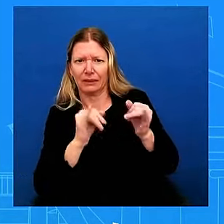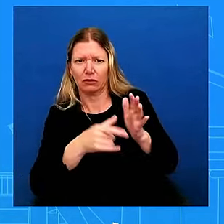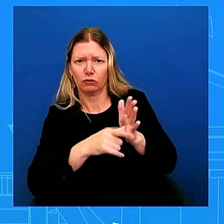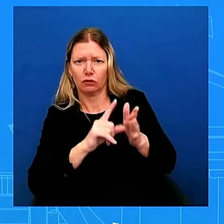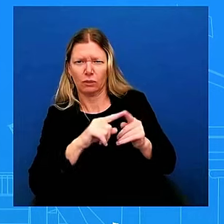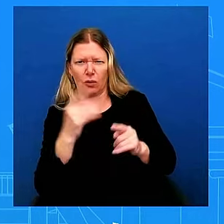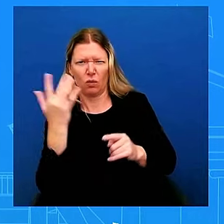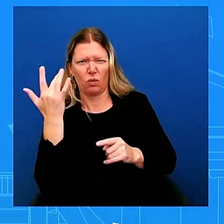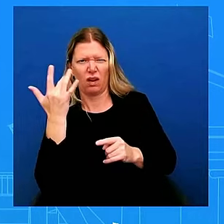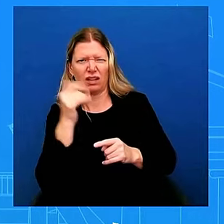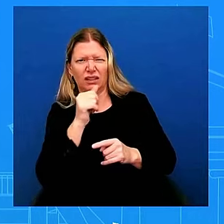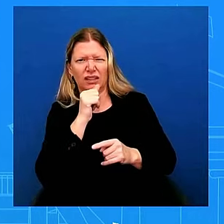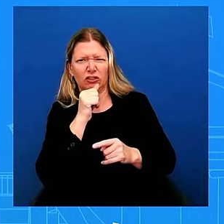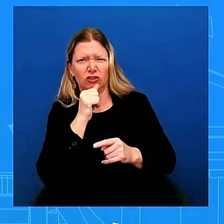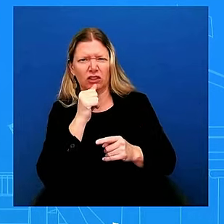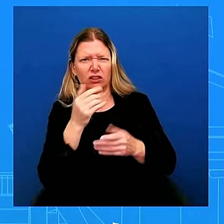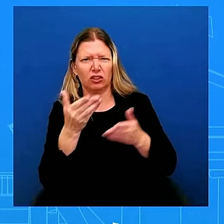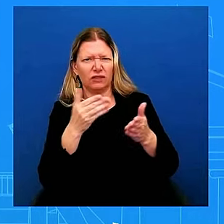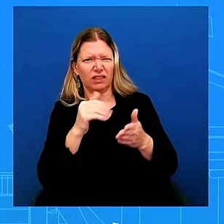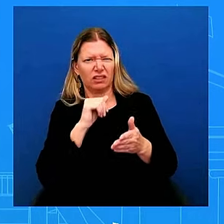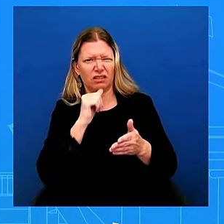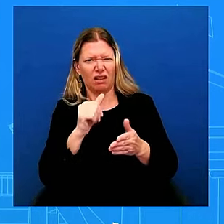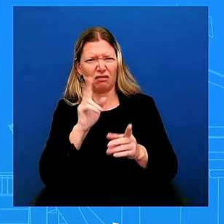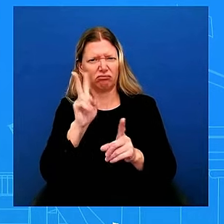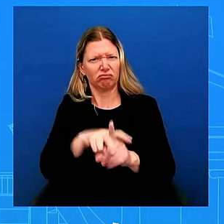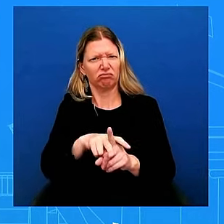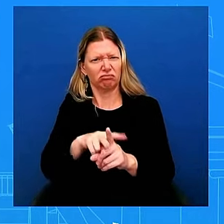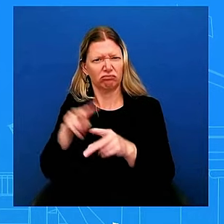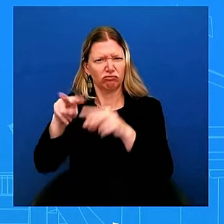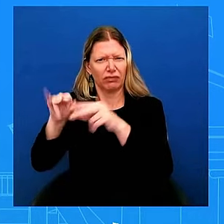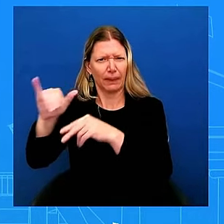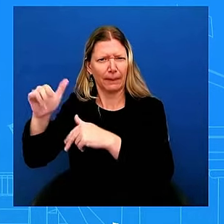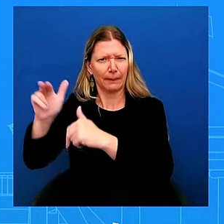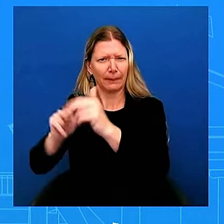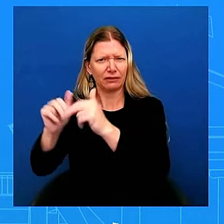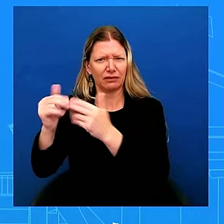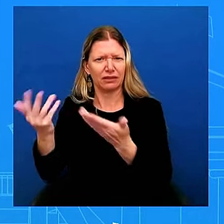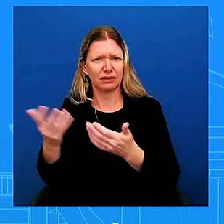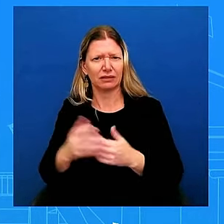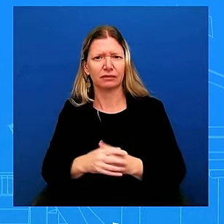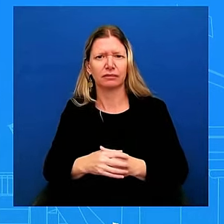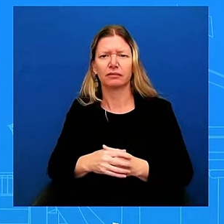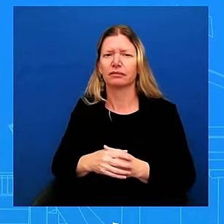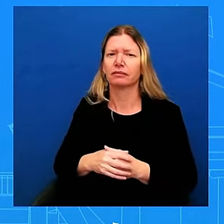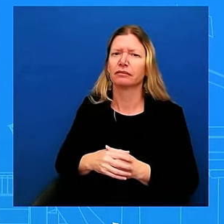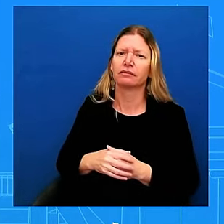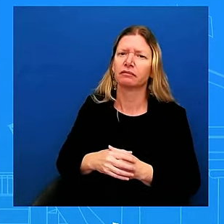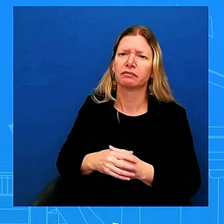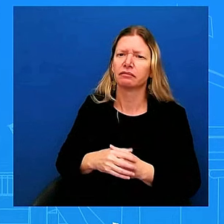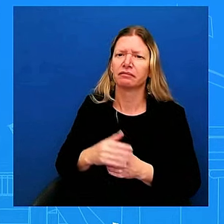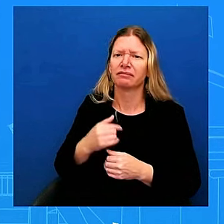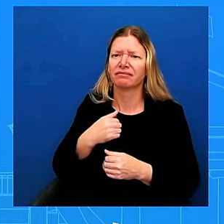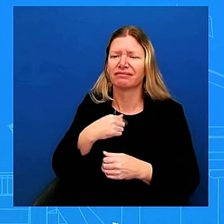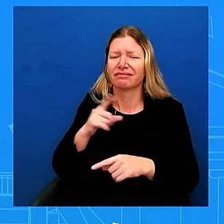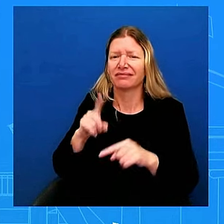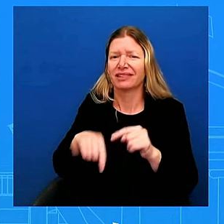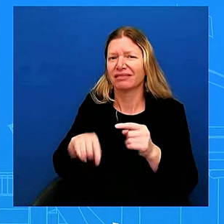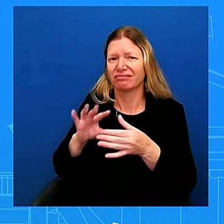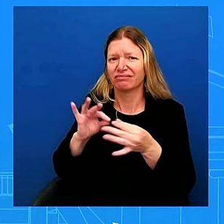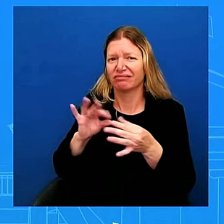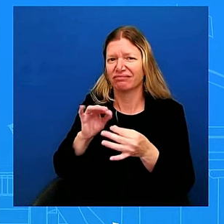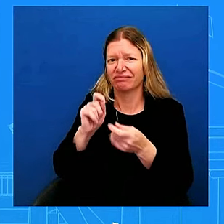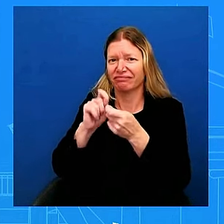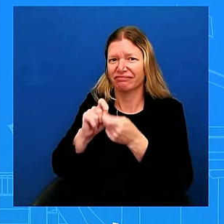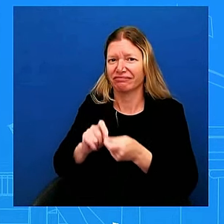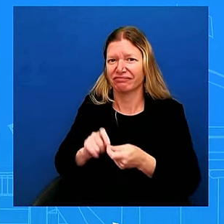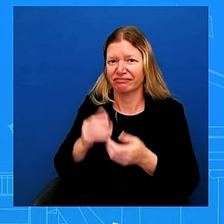So once again, I will not comment on specific facts or asserted facts with respect to the